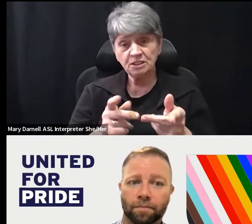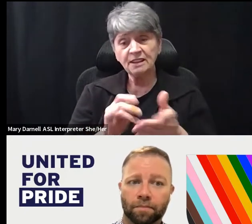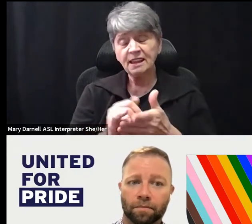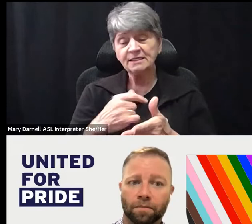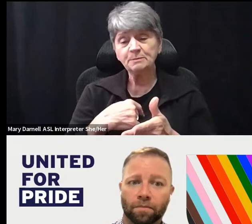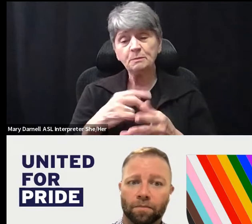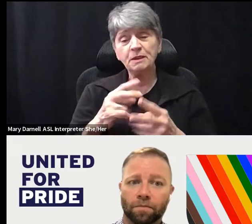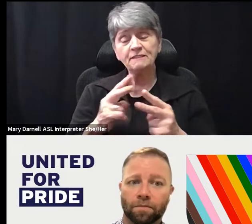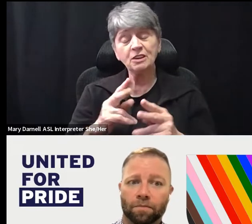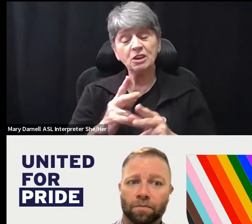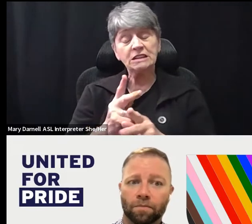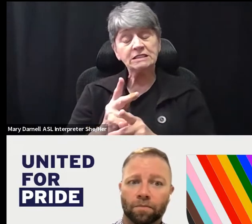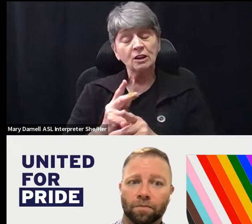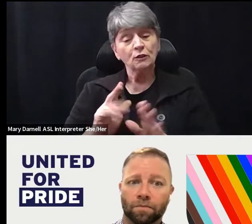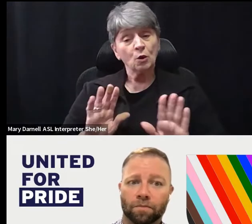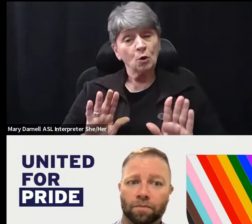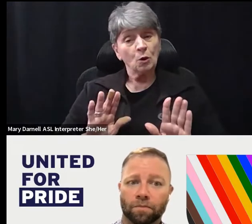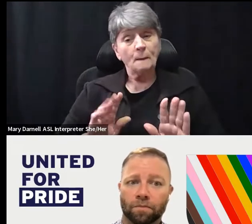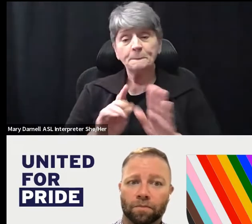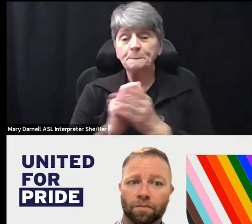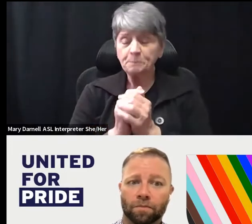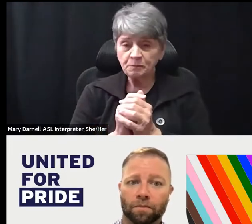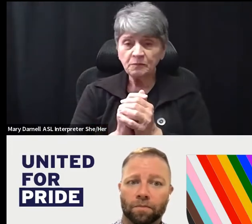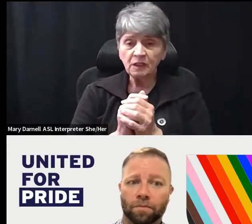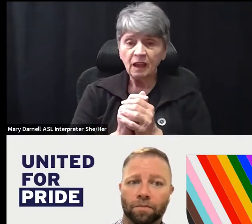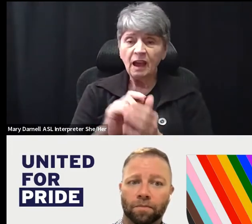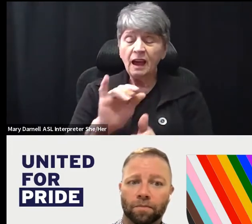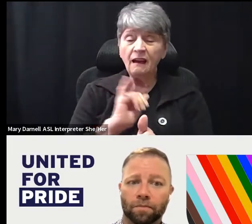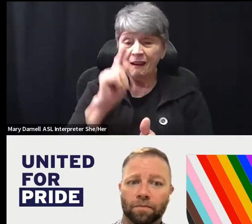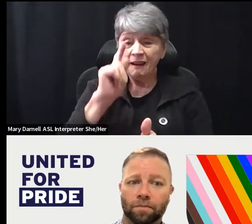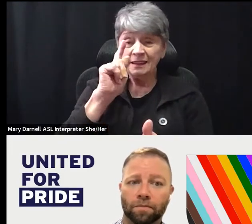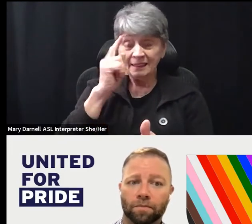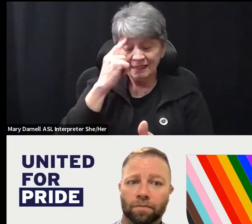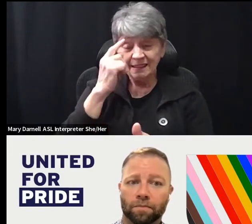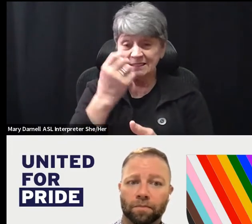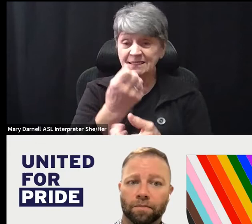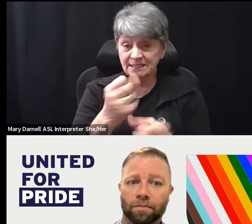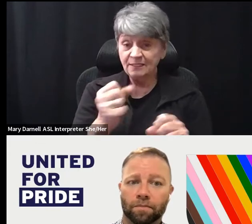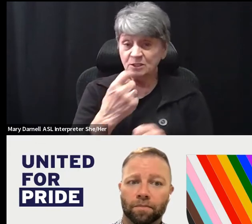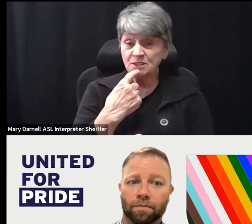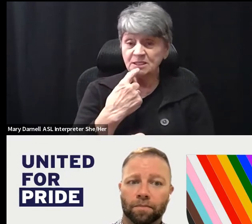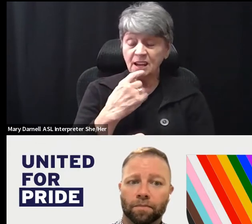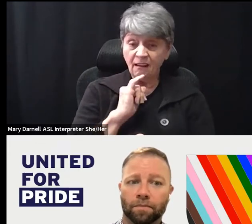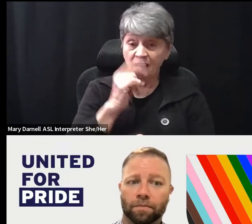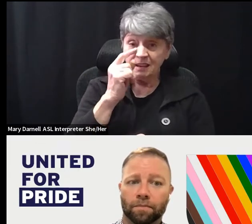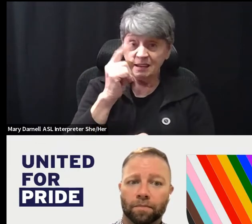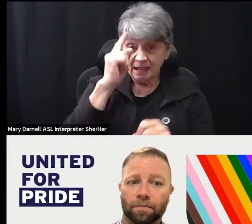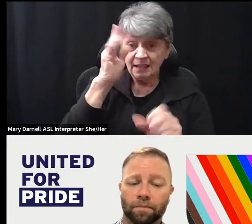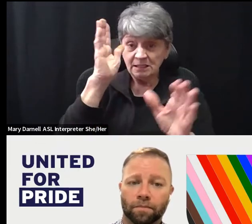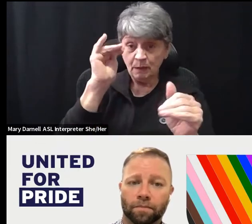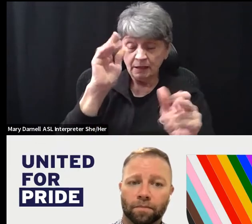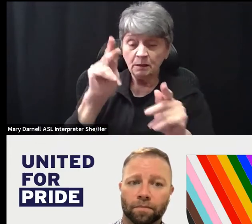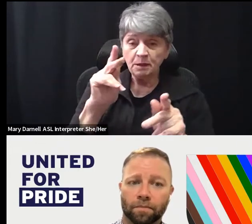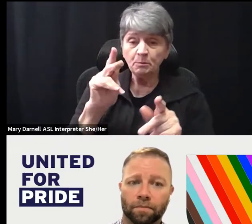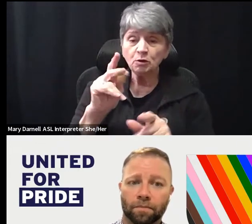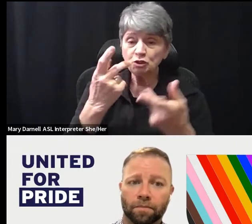certainly, it's something we have to consider. And that I expect, I think it's safe to say that I expect the folks on the other side to try and use